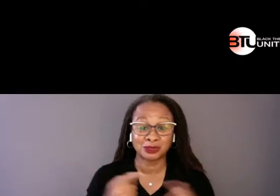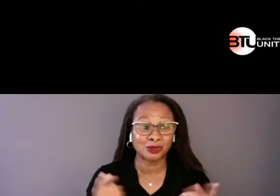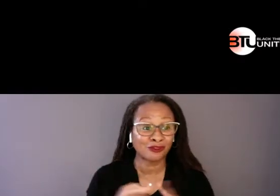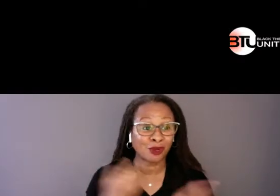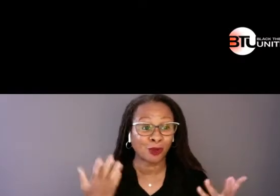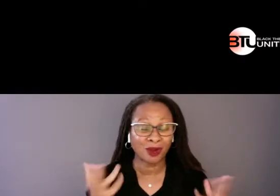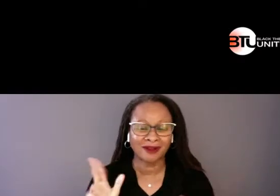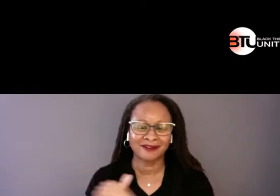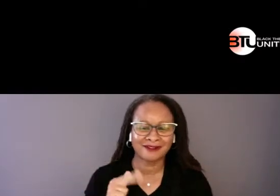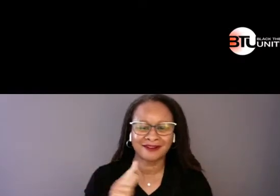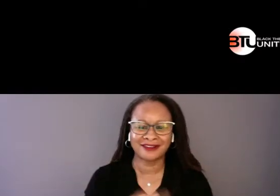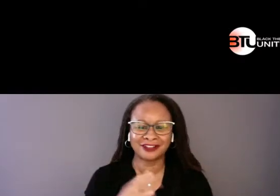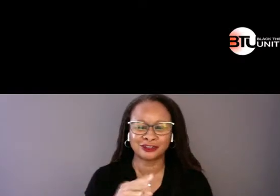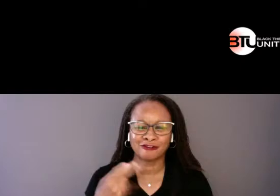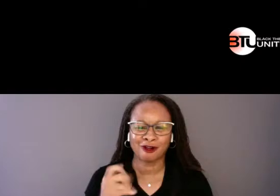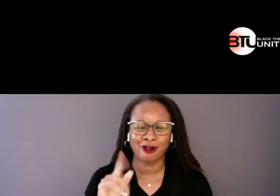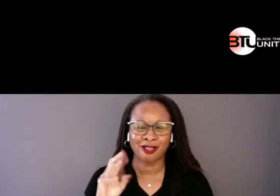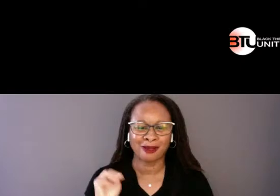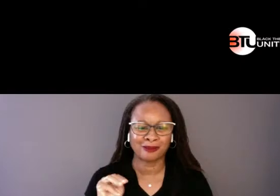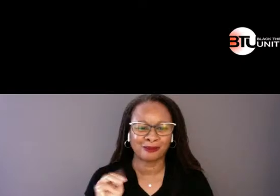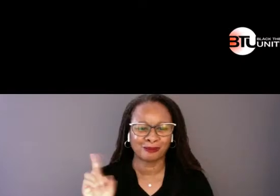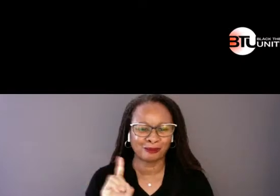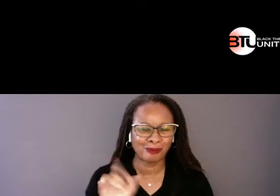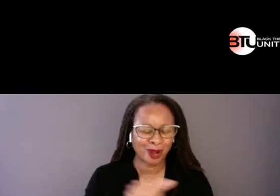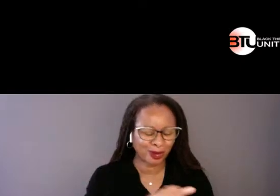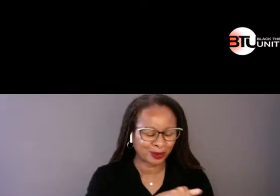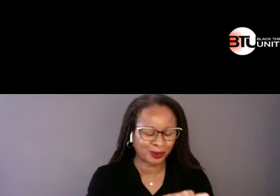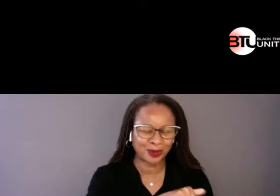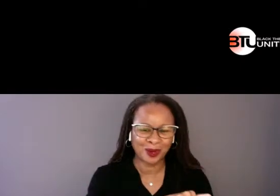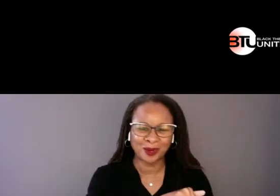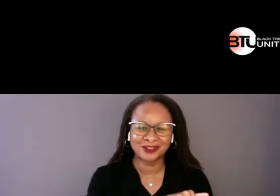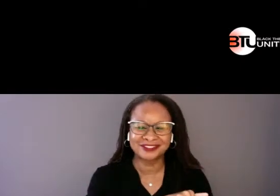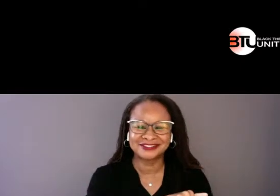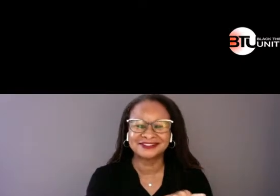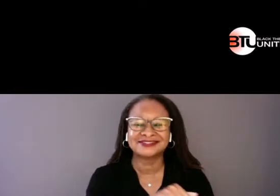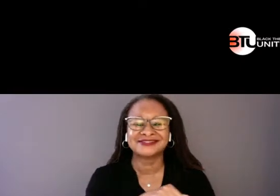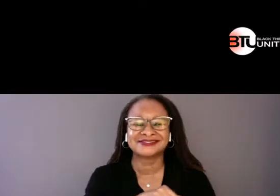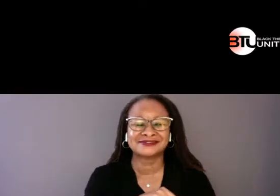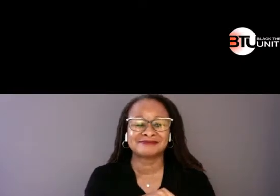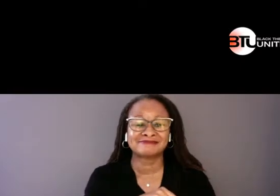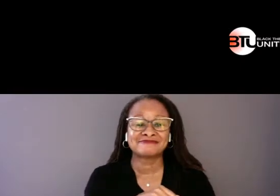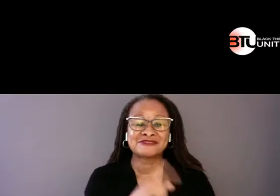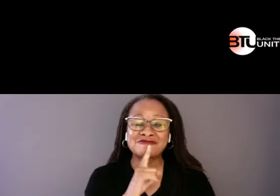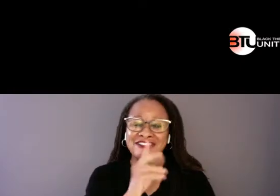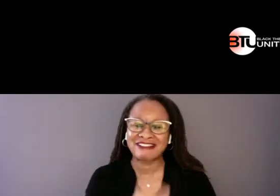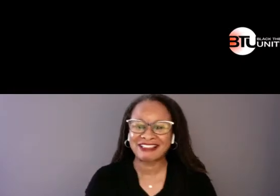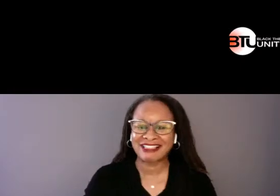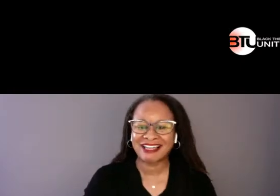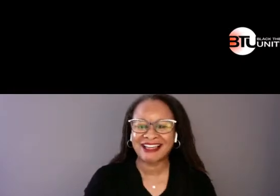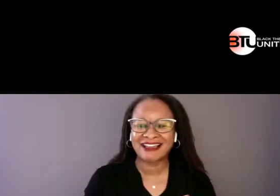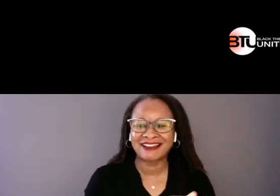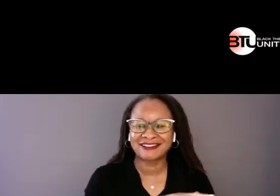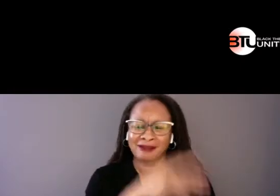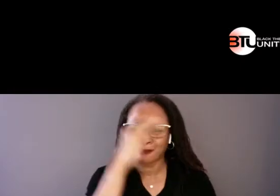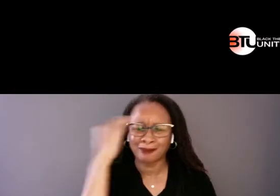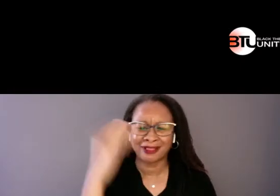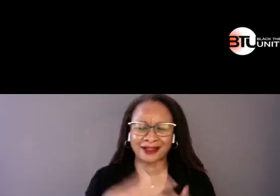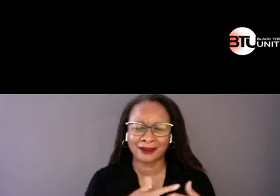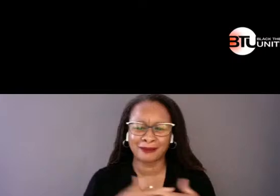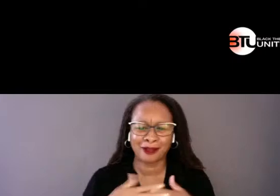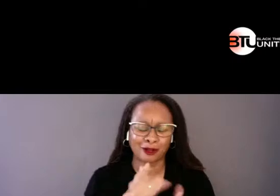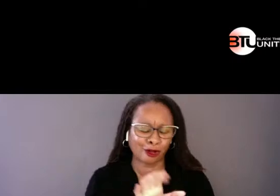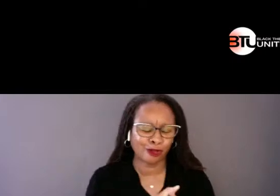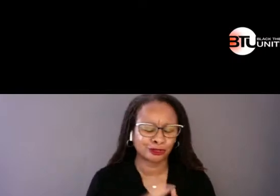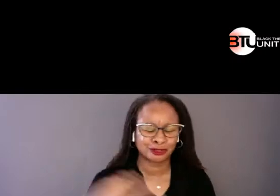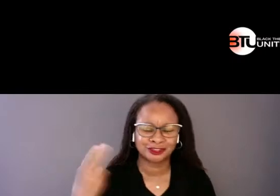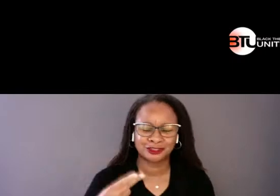of Harlem in New York City. And it's the land of Black American culture, history,